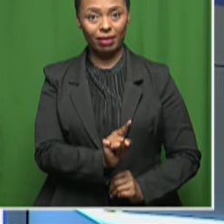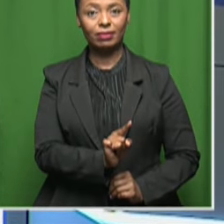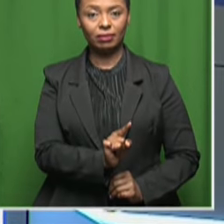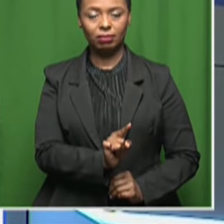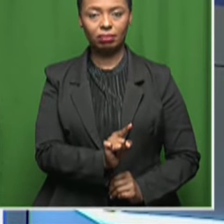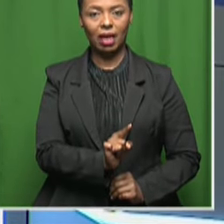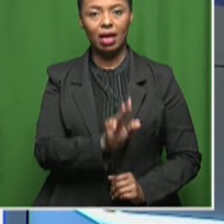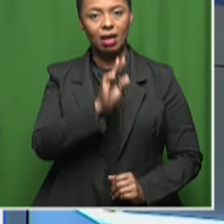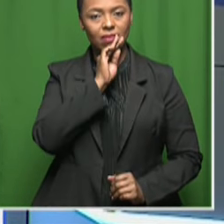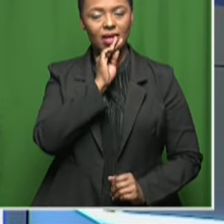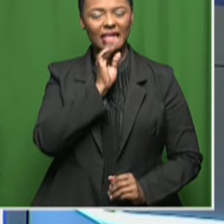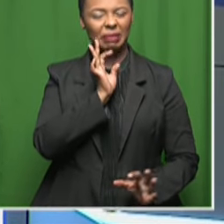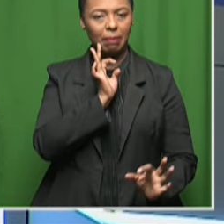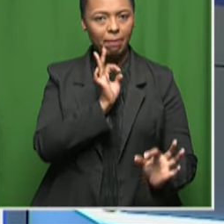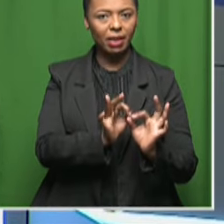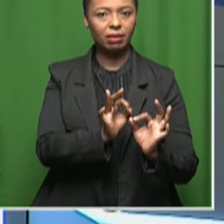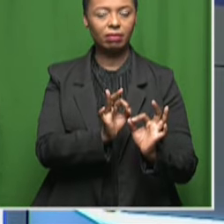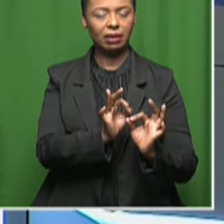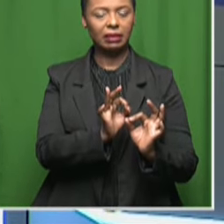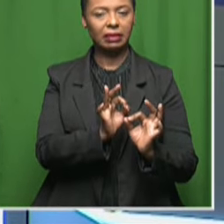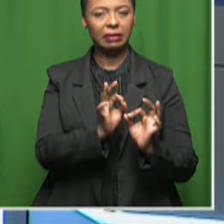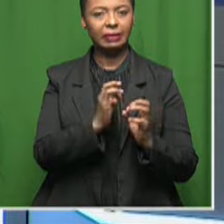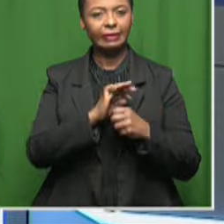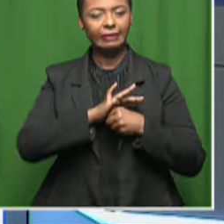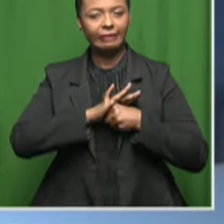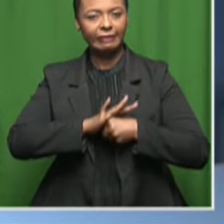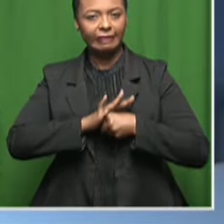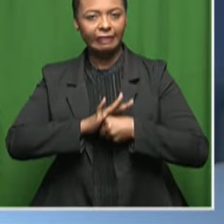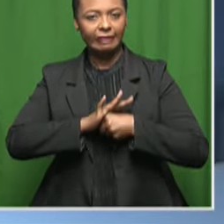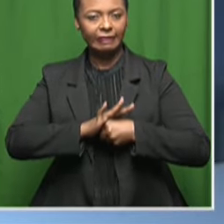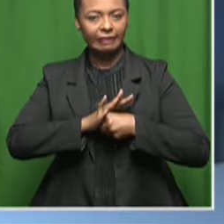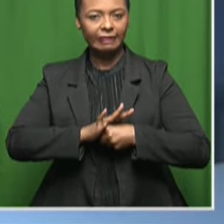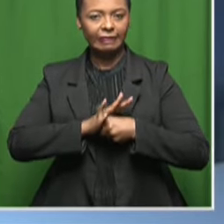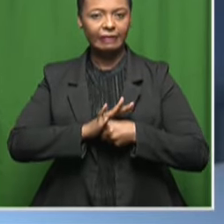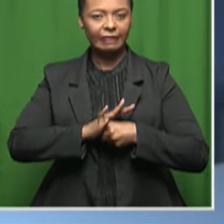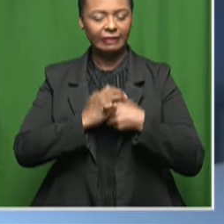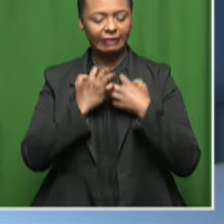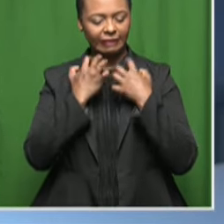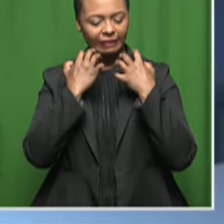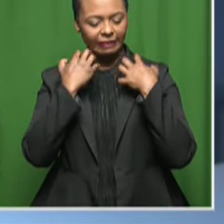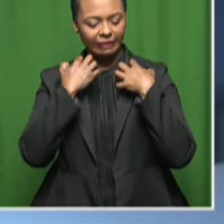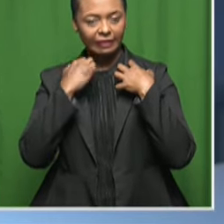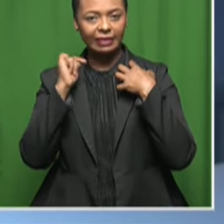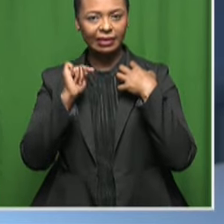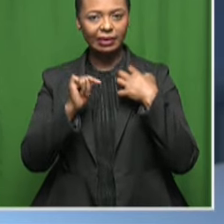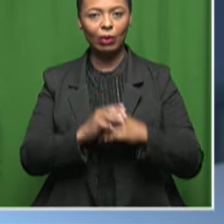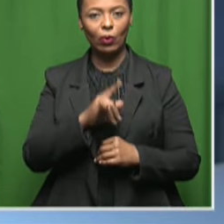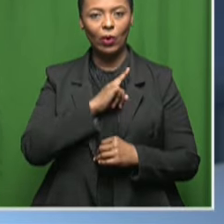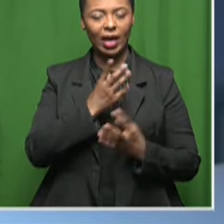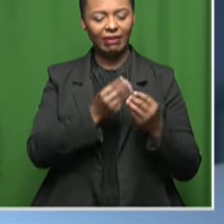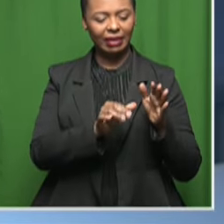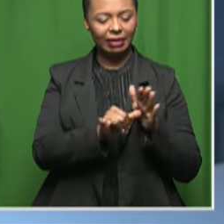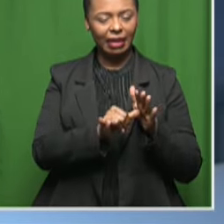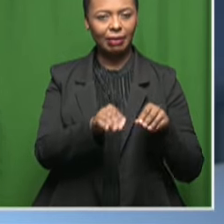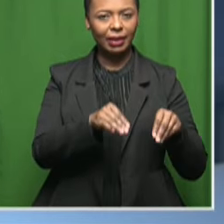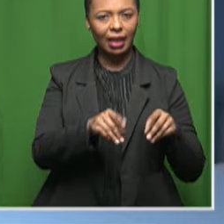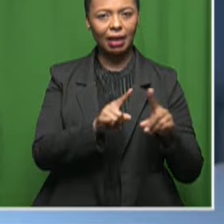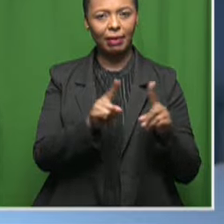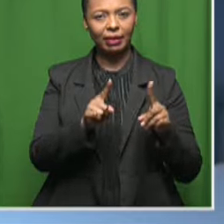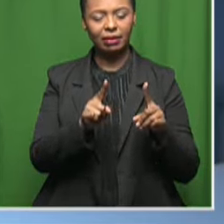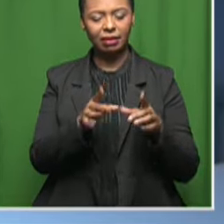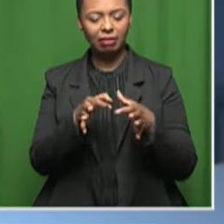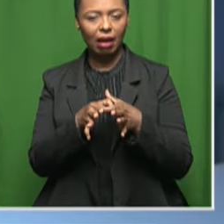it's what are the specific constraints that are facing us, given the fact that we've got critical minerals, we've got young population,